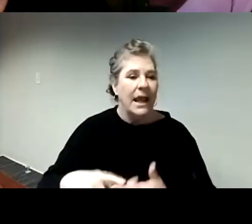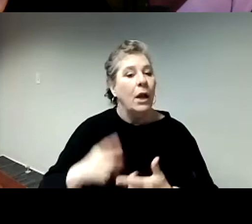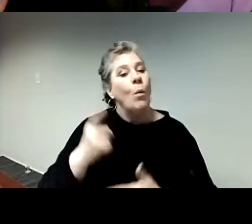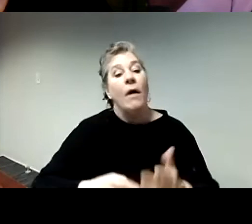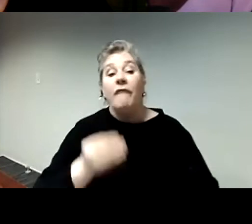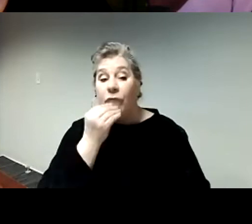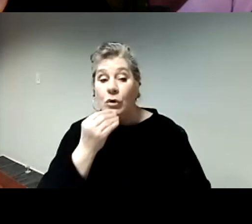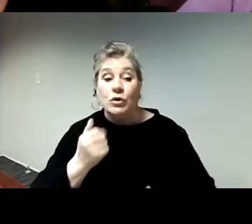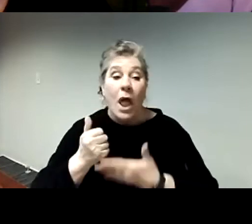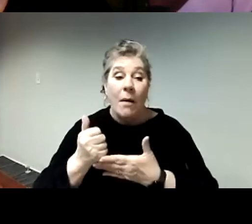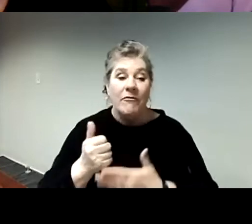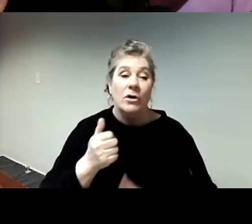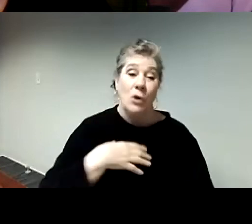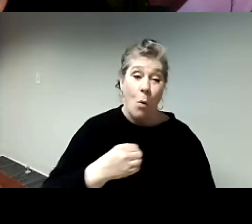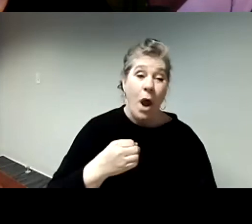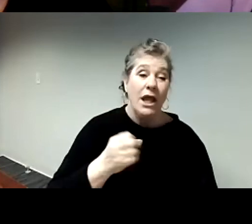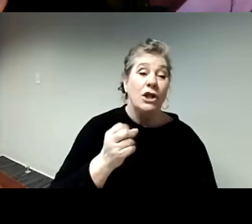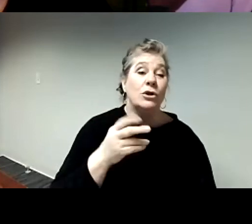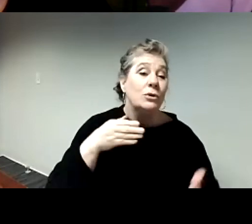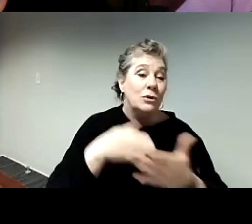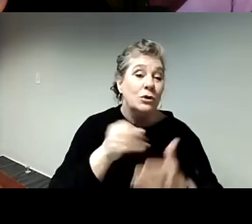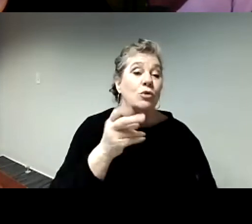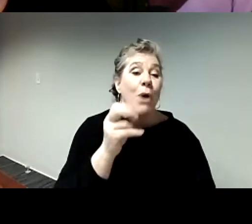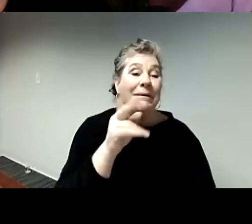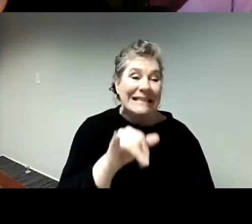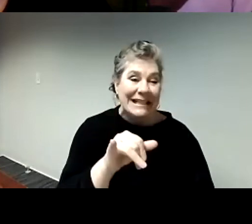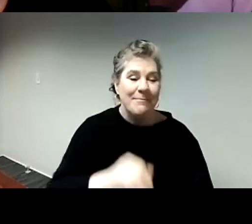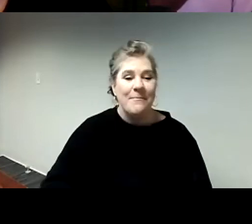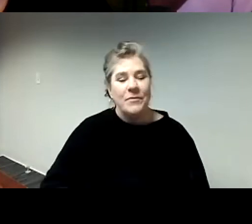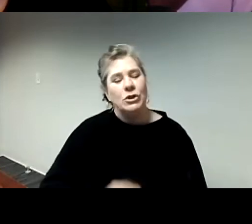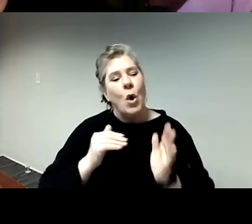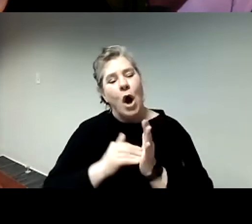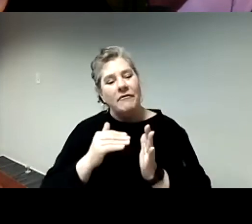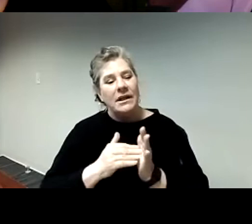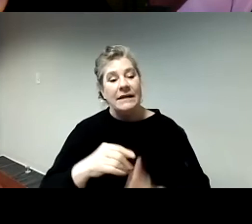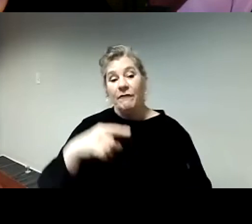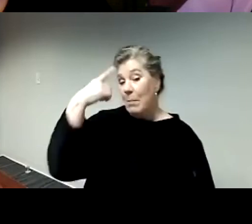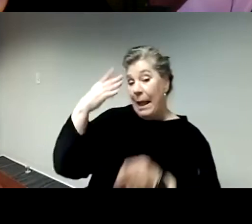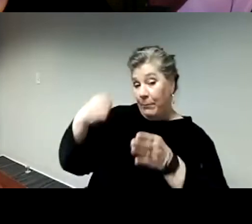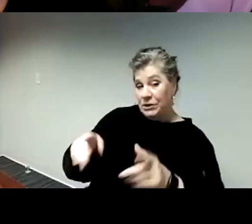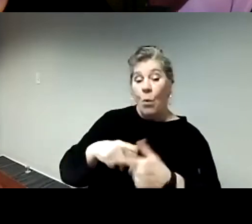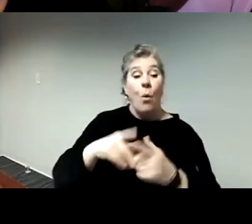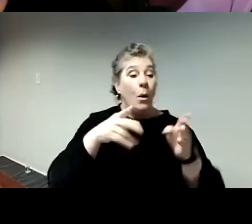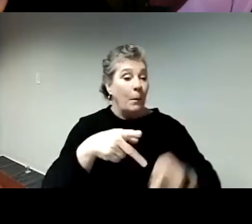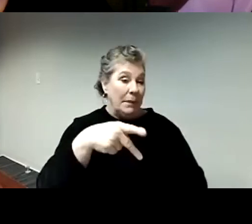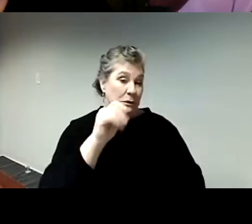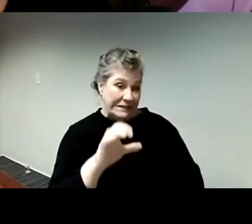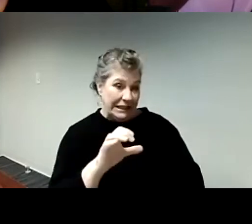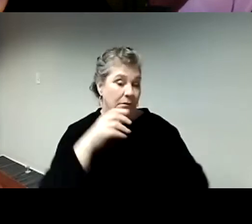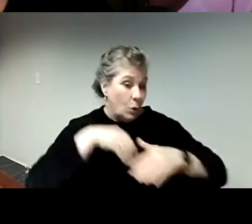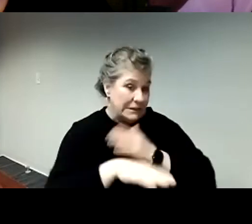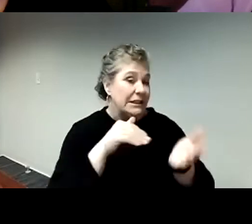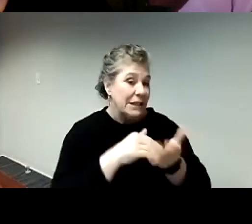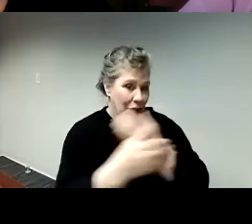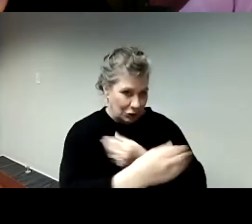were rooted in white supremacy, right? And so a lot of times for a Black person or person of color who enters the doctor's office